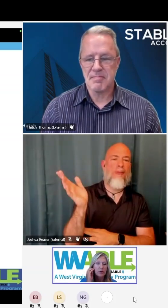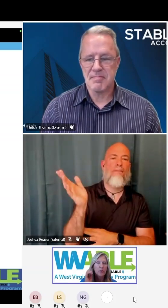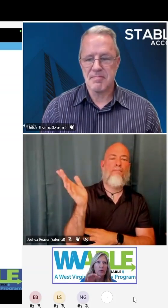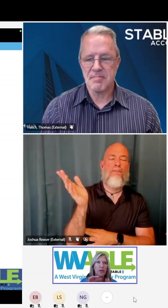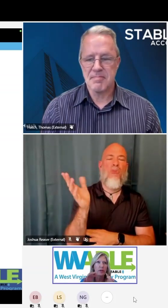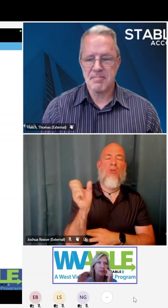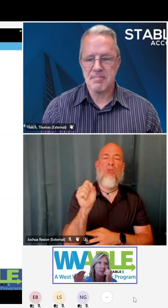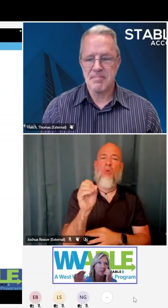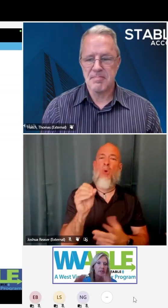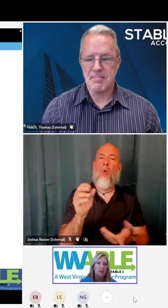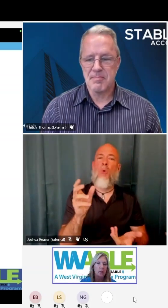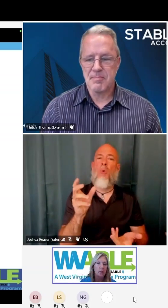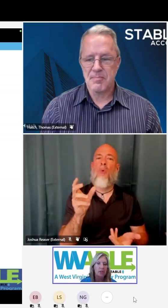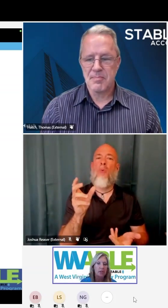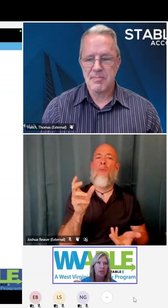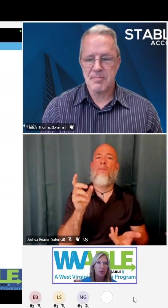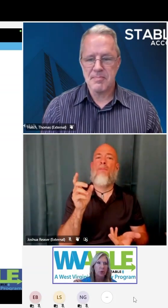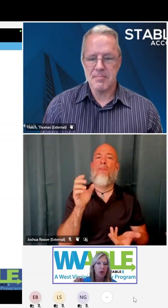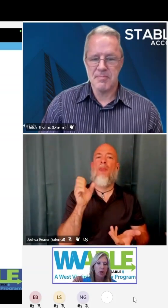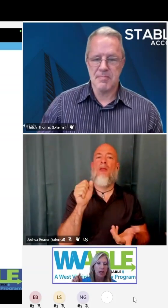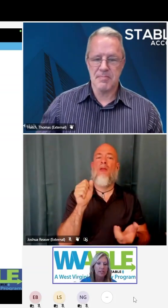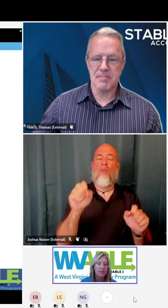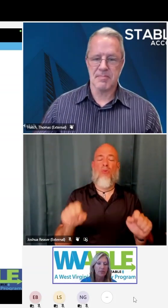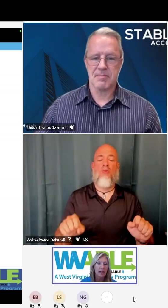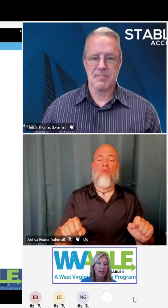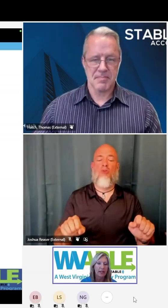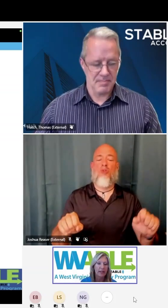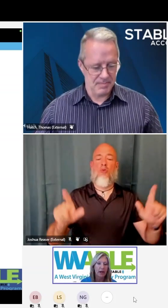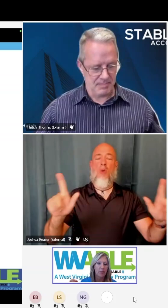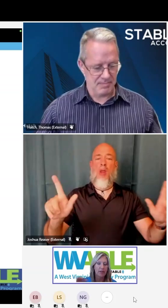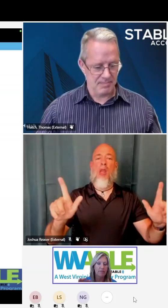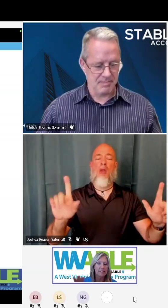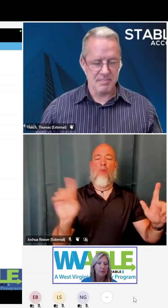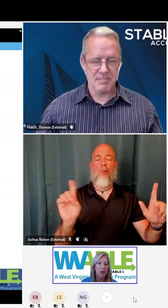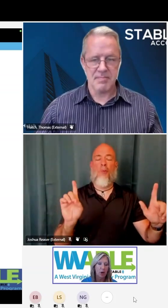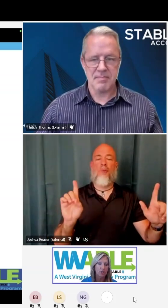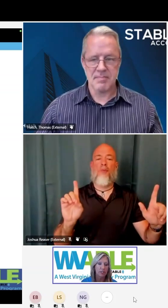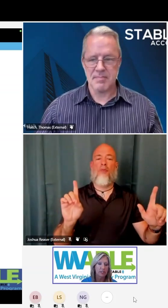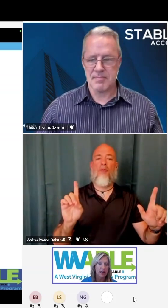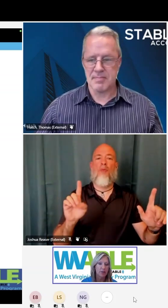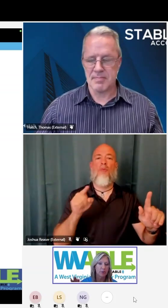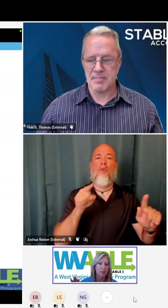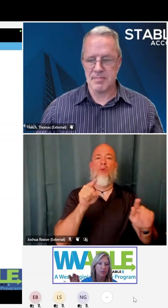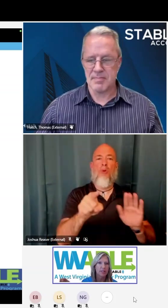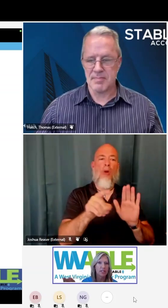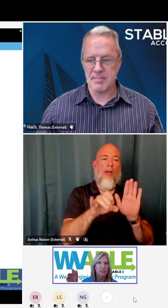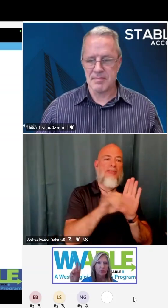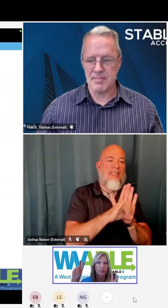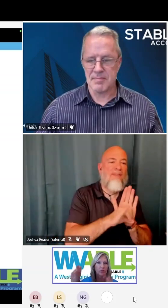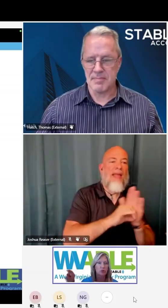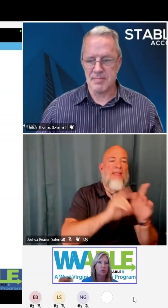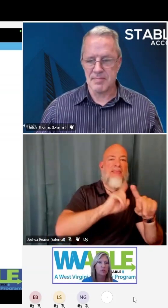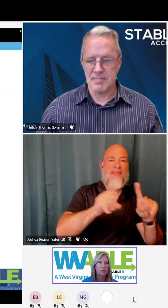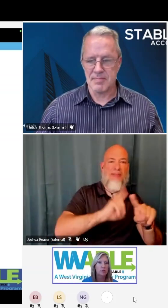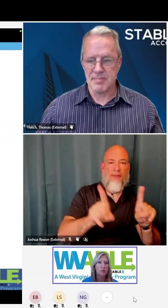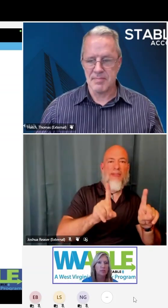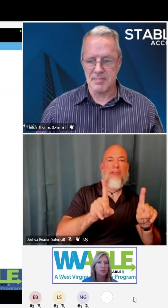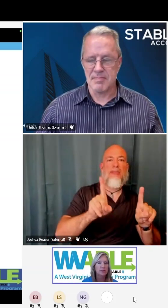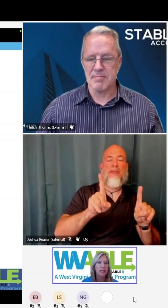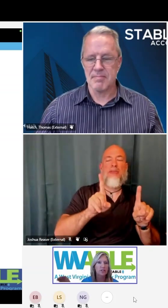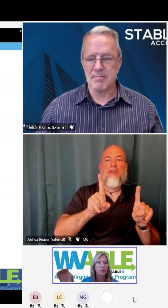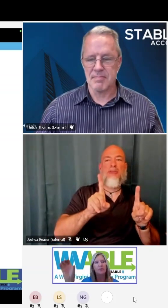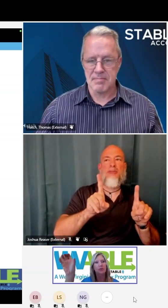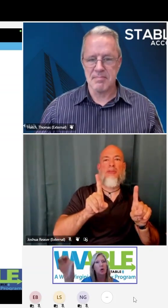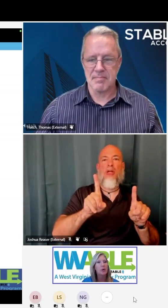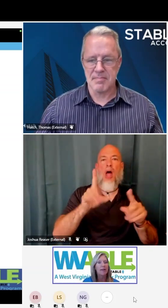So the screen in which you are identifying the investment options and the percentage for future